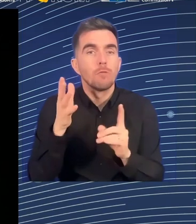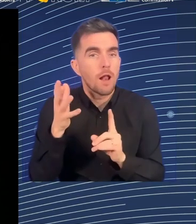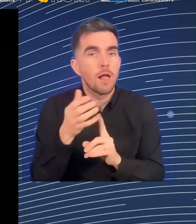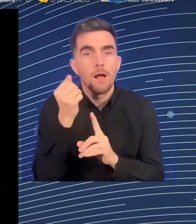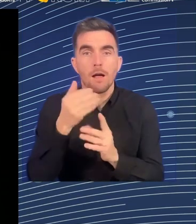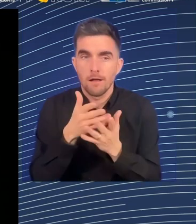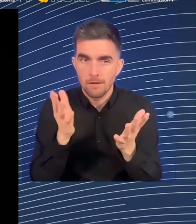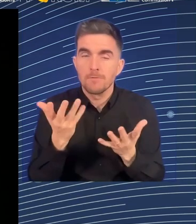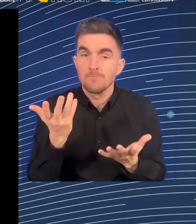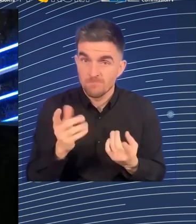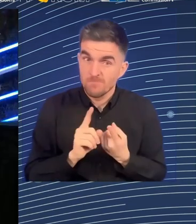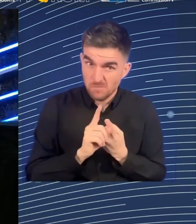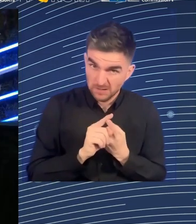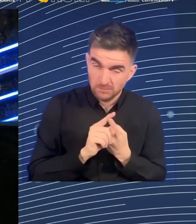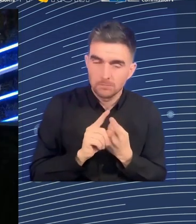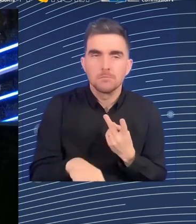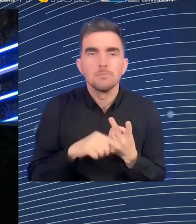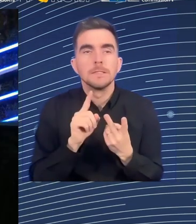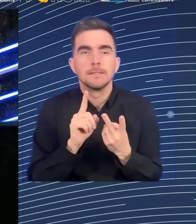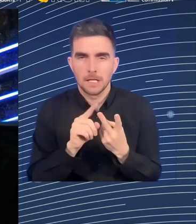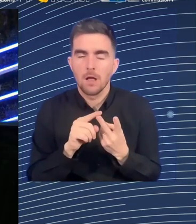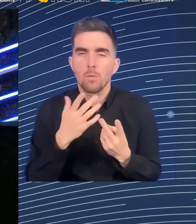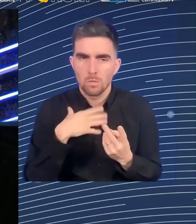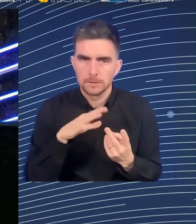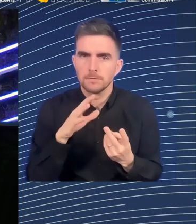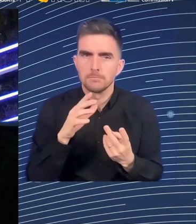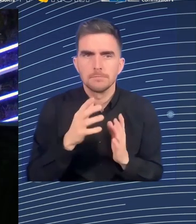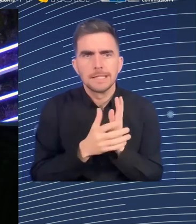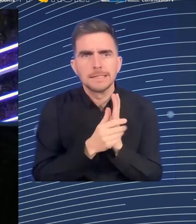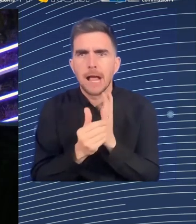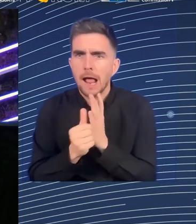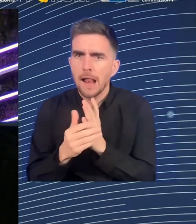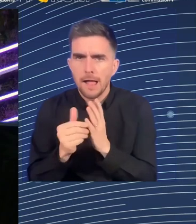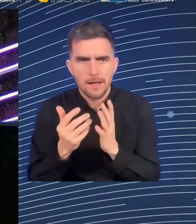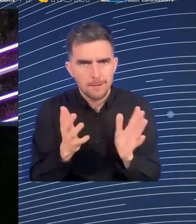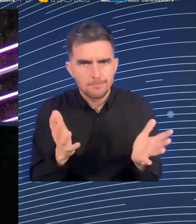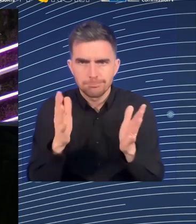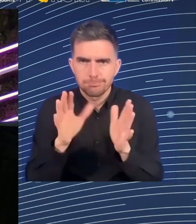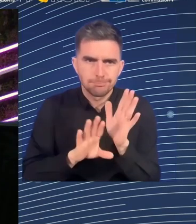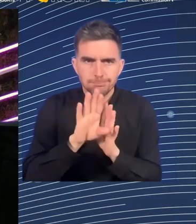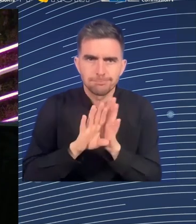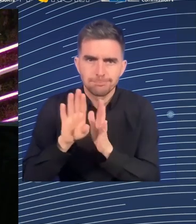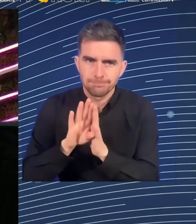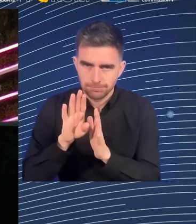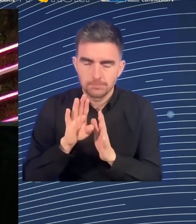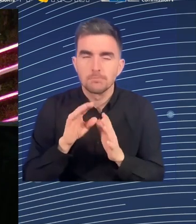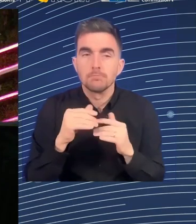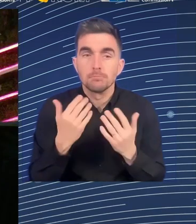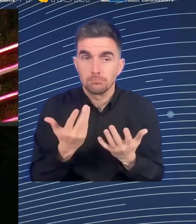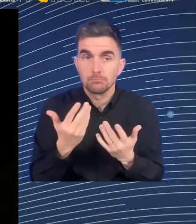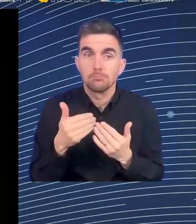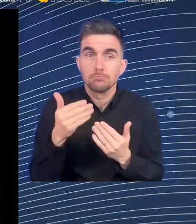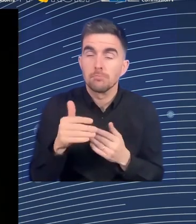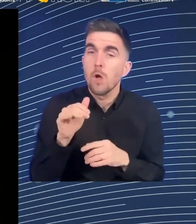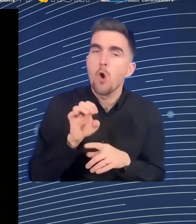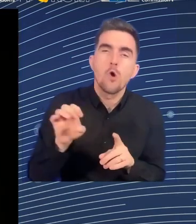think European Commission in the digital skills agenda also have a few relevant initiatives in this field, also quite a lot of happening